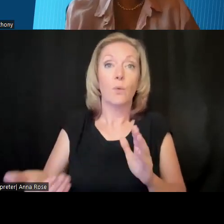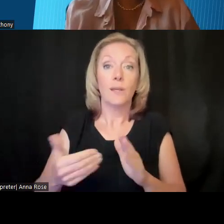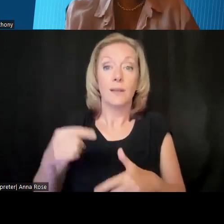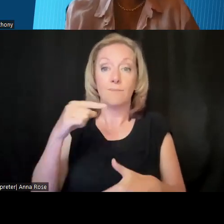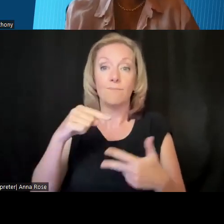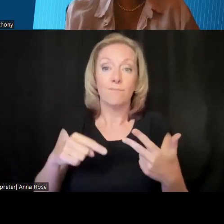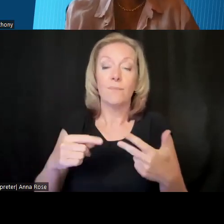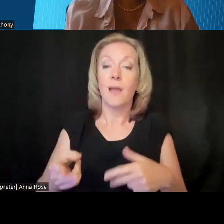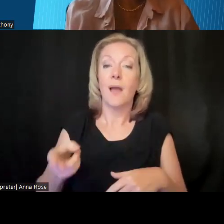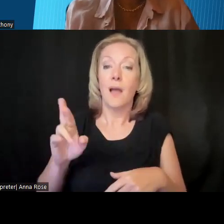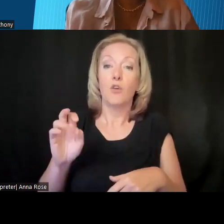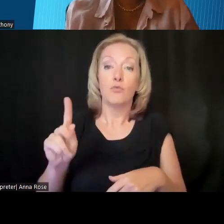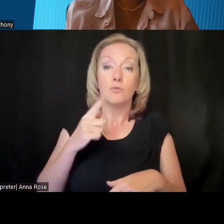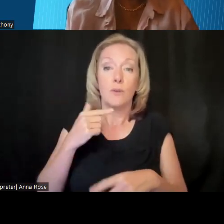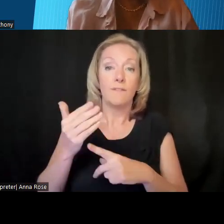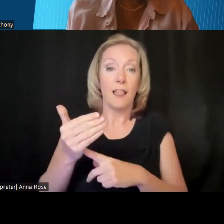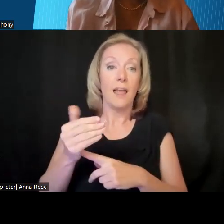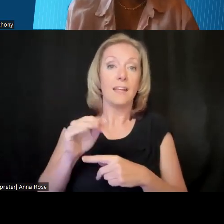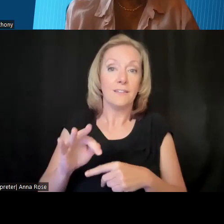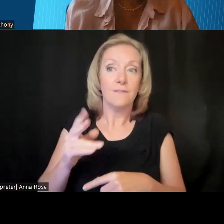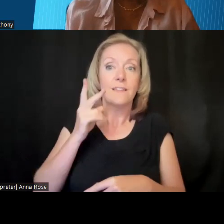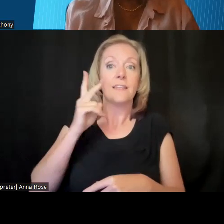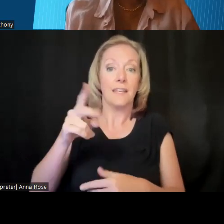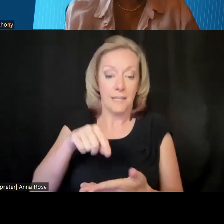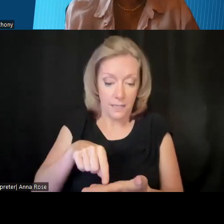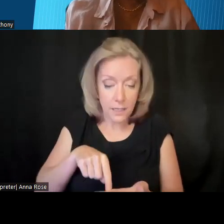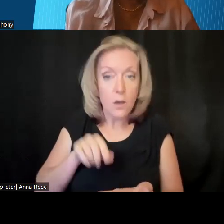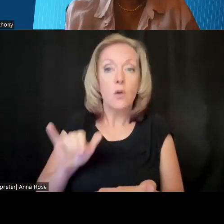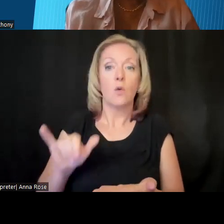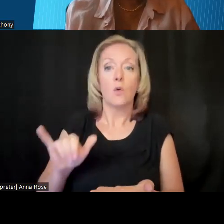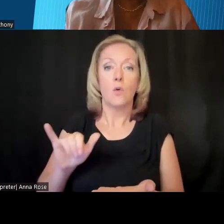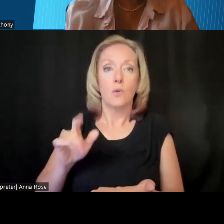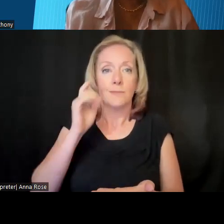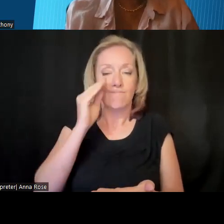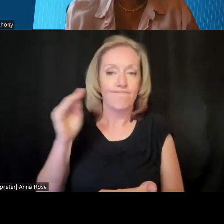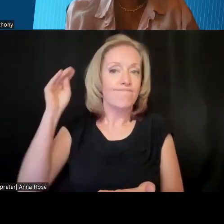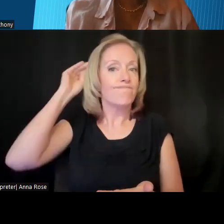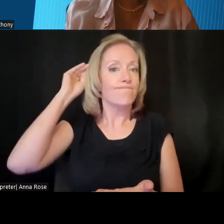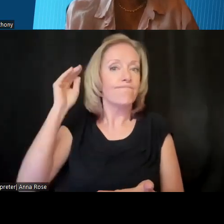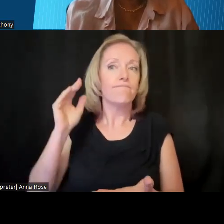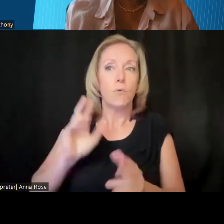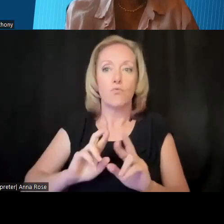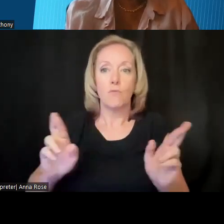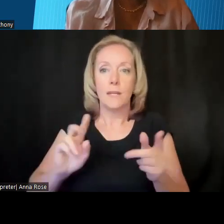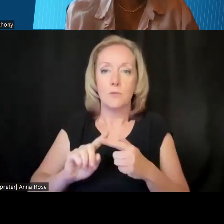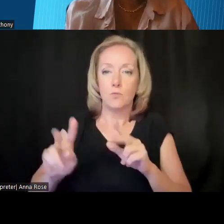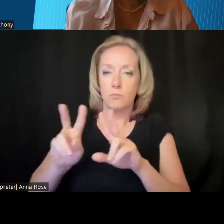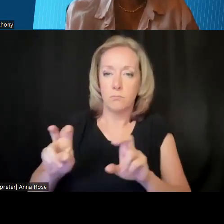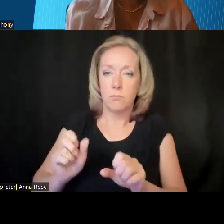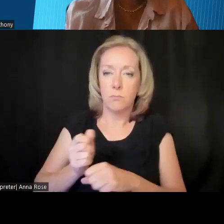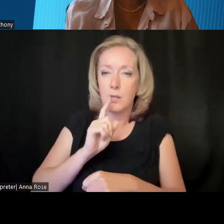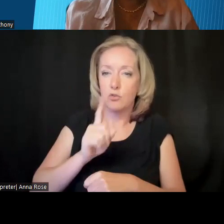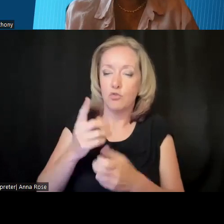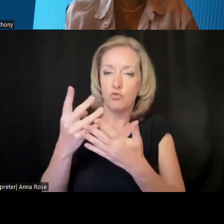of the high risk conditions that when we hear, we absolutely need to gear up to make sure that proper vision and